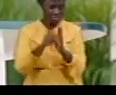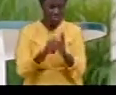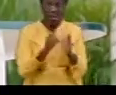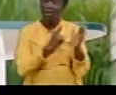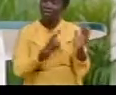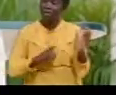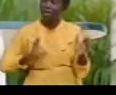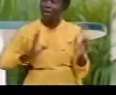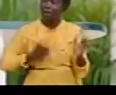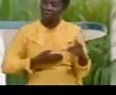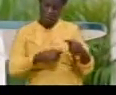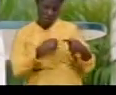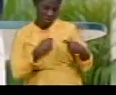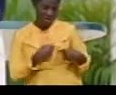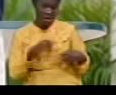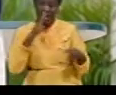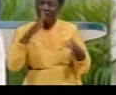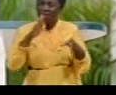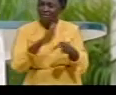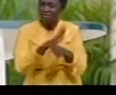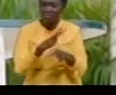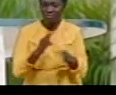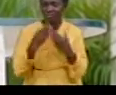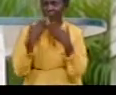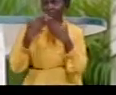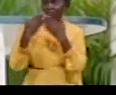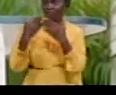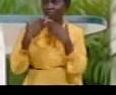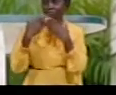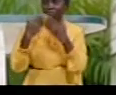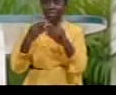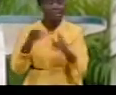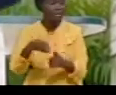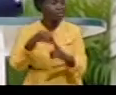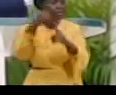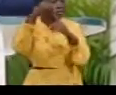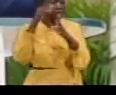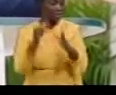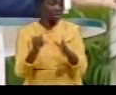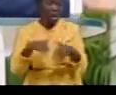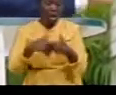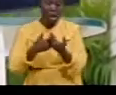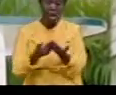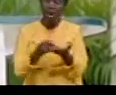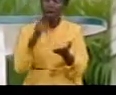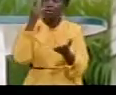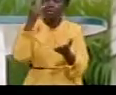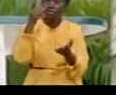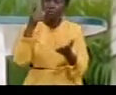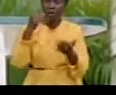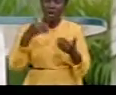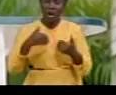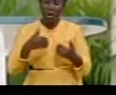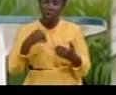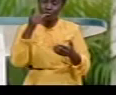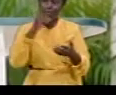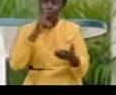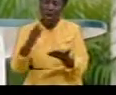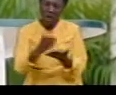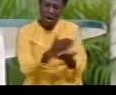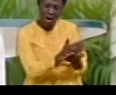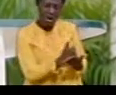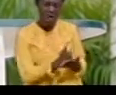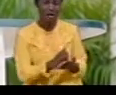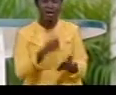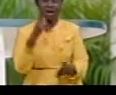our hearts are full of gratitude, especially as you are gathering the outcasts of Israel,